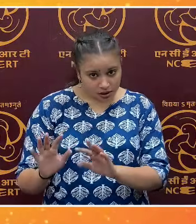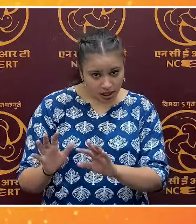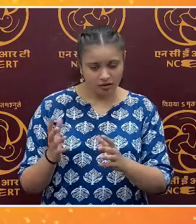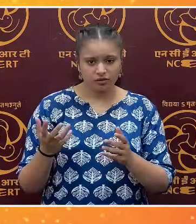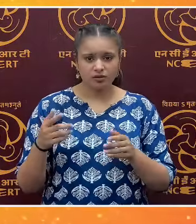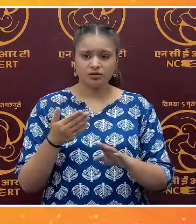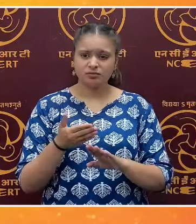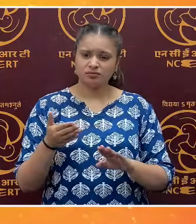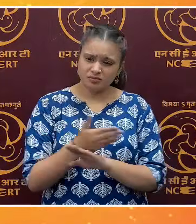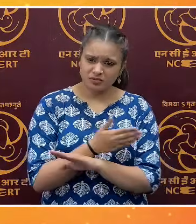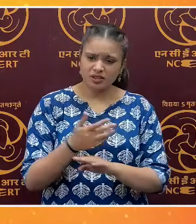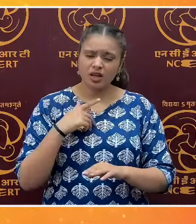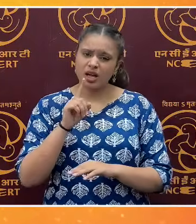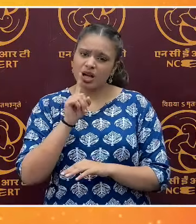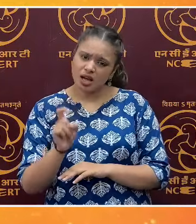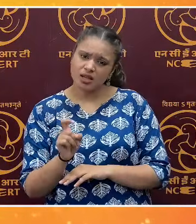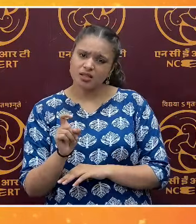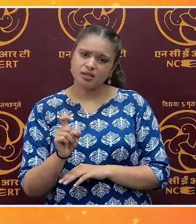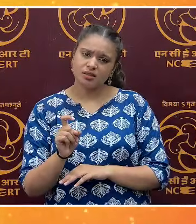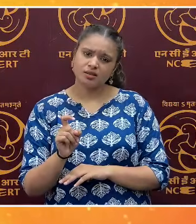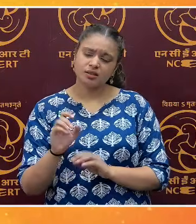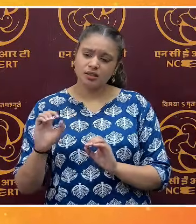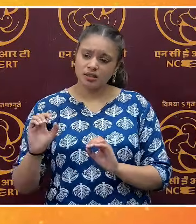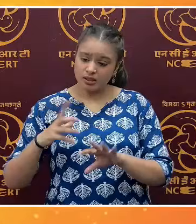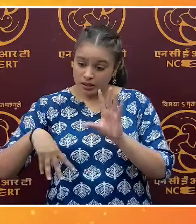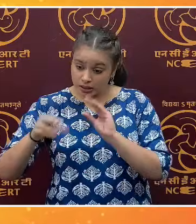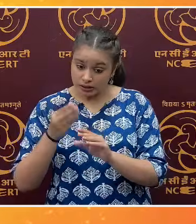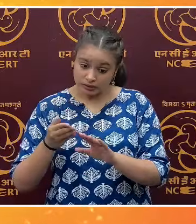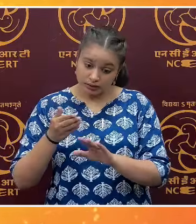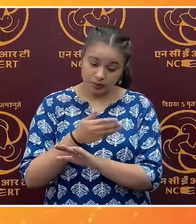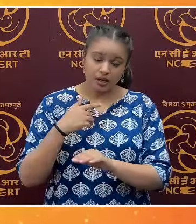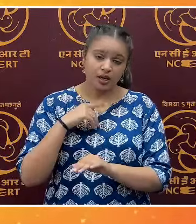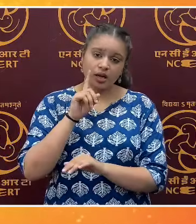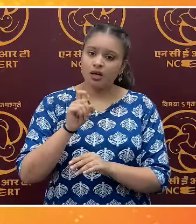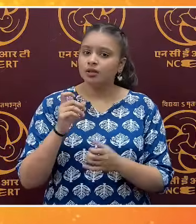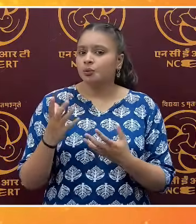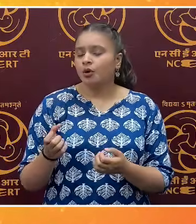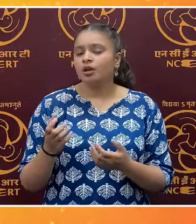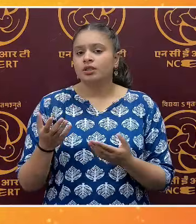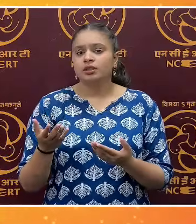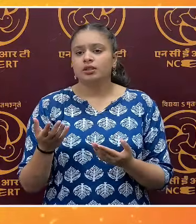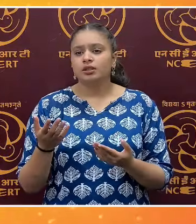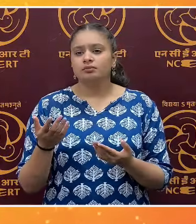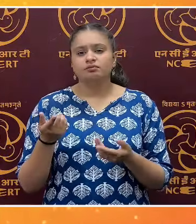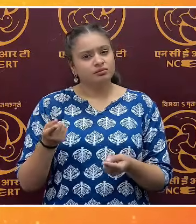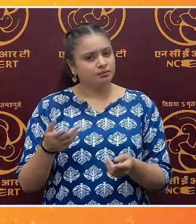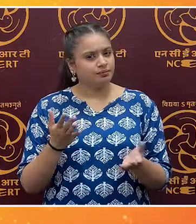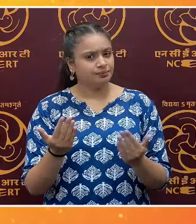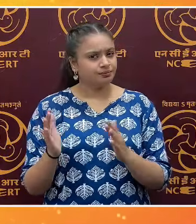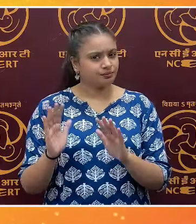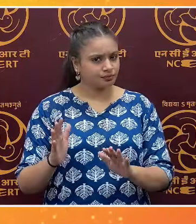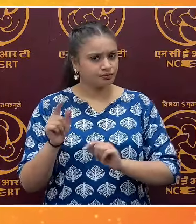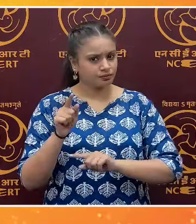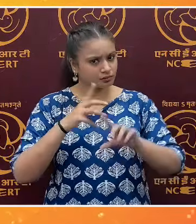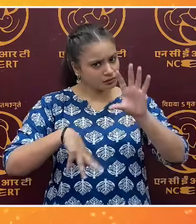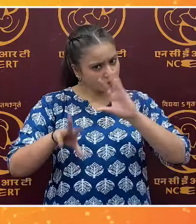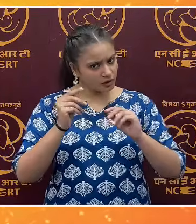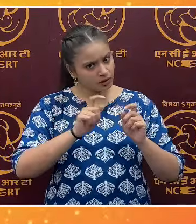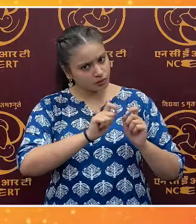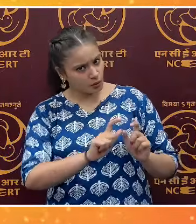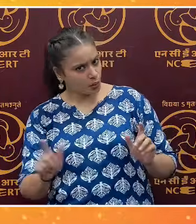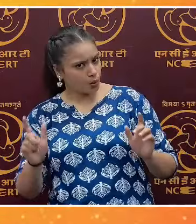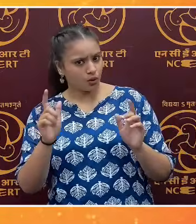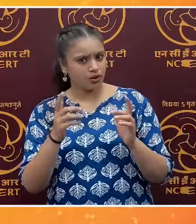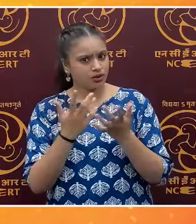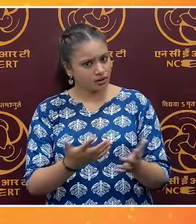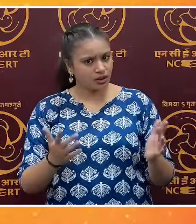before I actually ask you, what are we going to learn today? I want to ask you, is it possible that we can learn everything through virtual